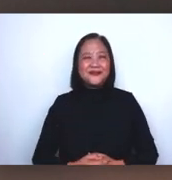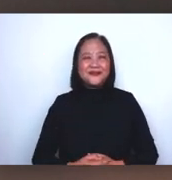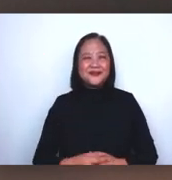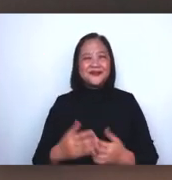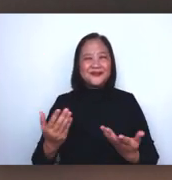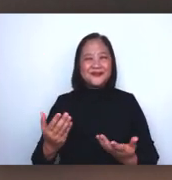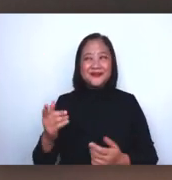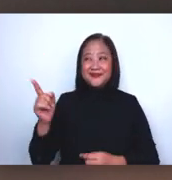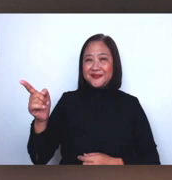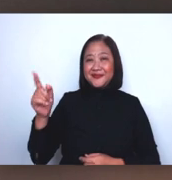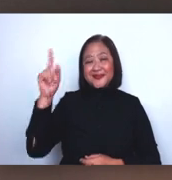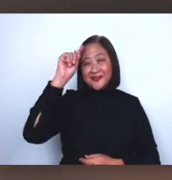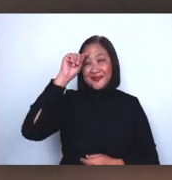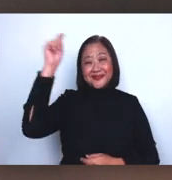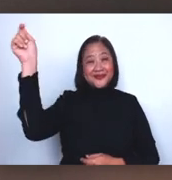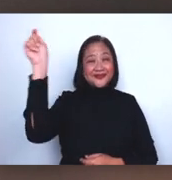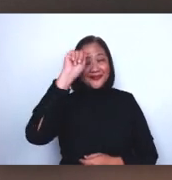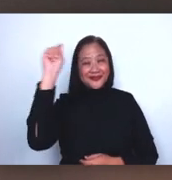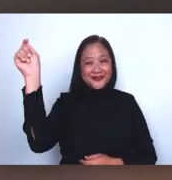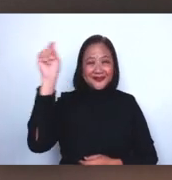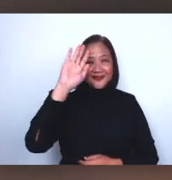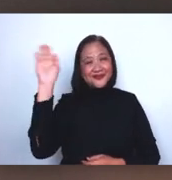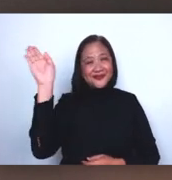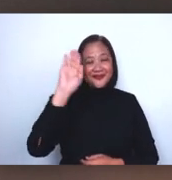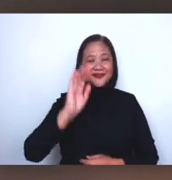He's waving his hat so gallantly at me.